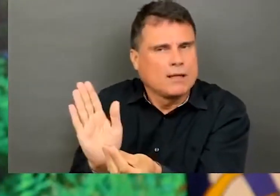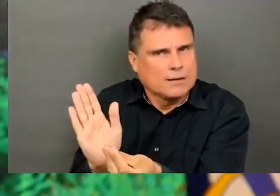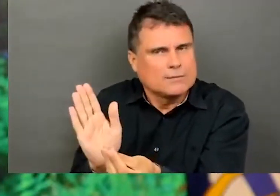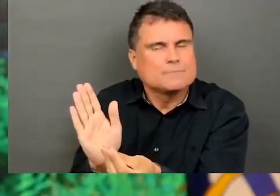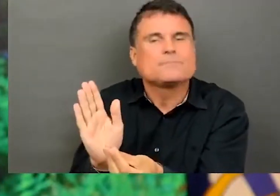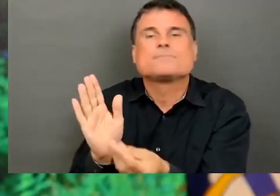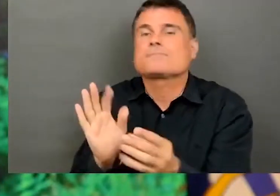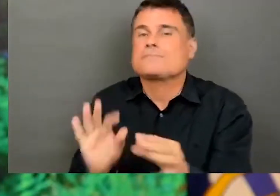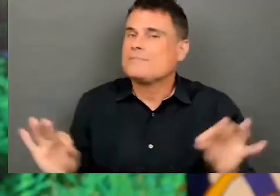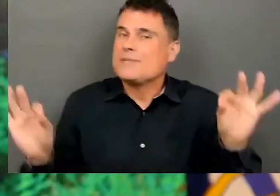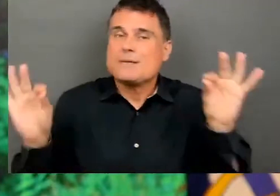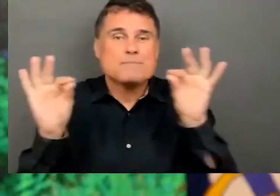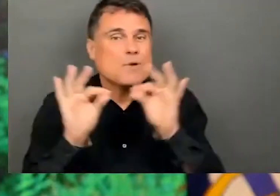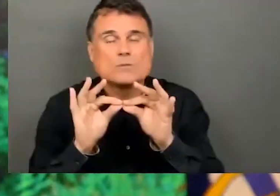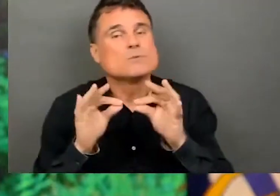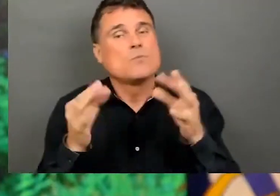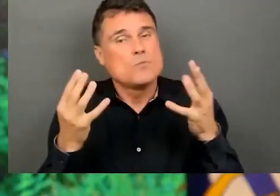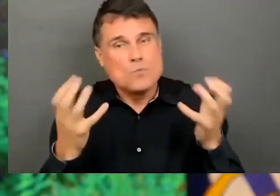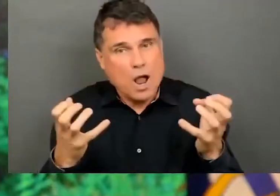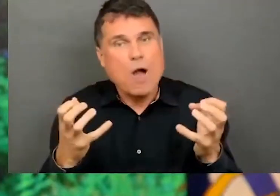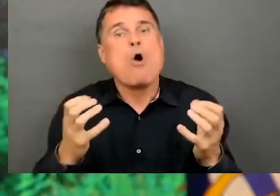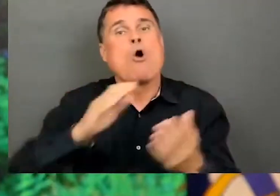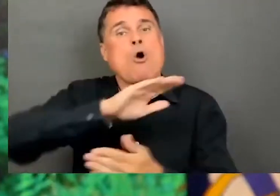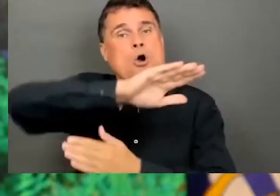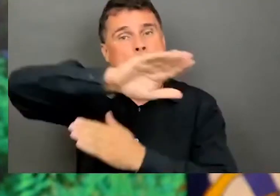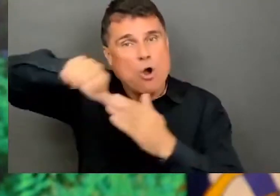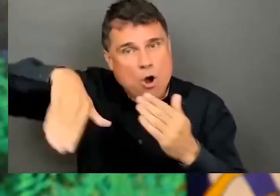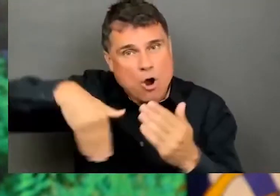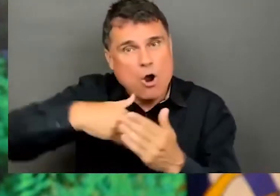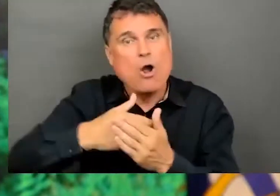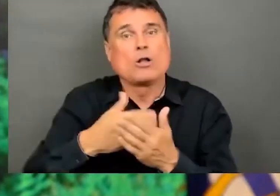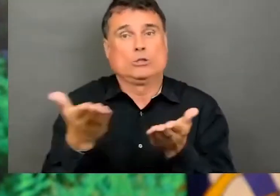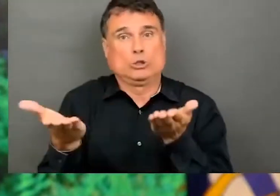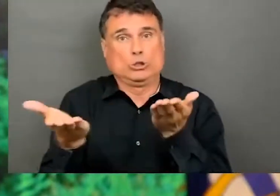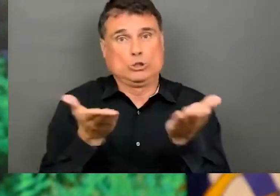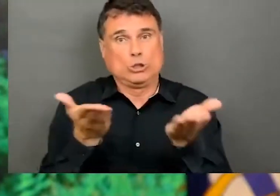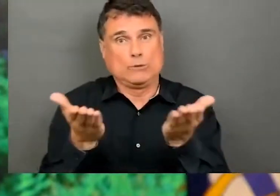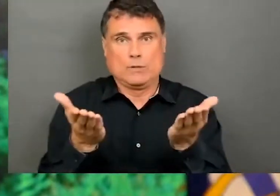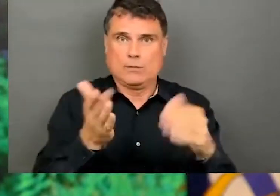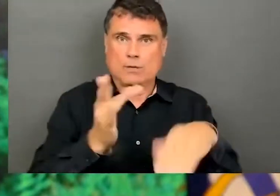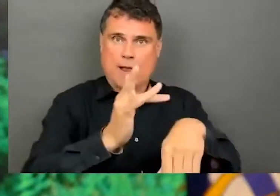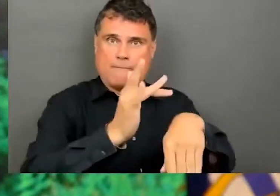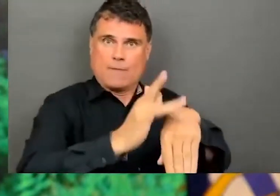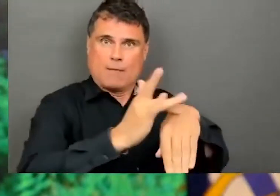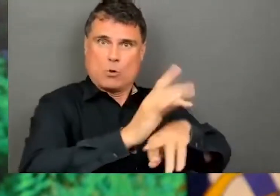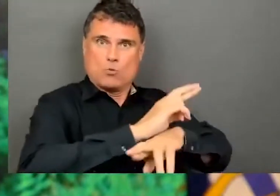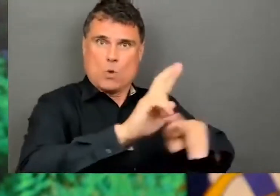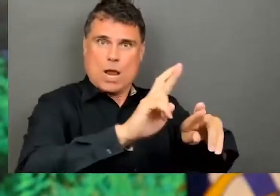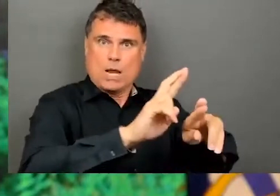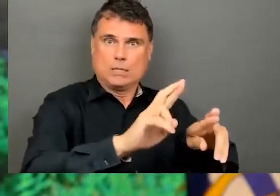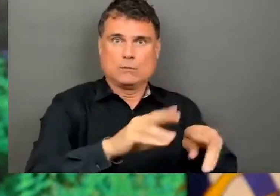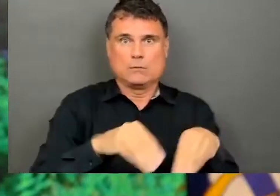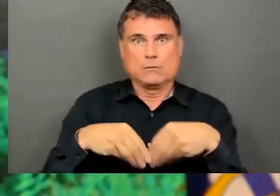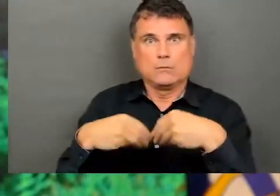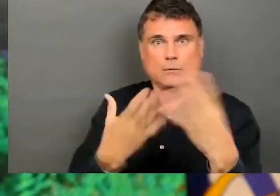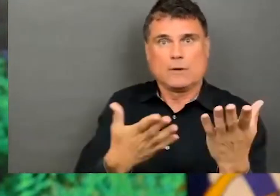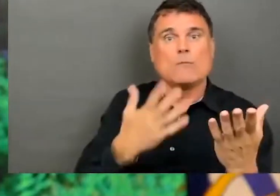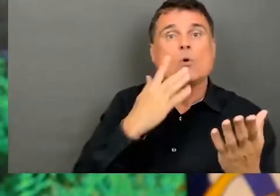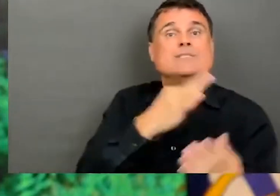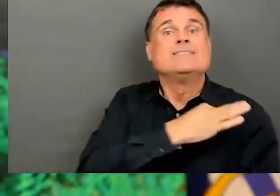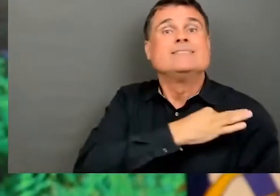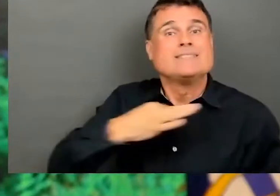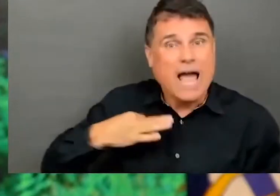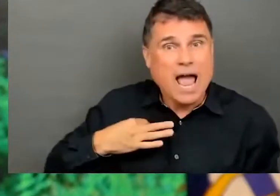the services in education, training, and support are available to them. The FNHA looks forward to